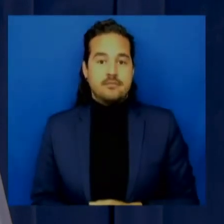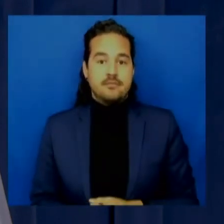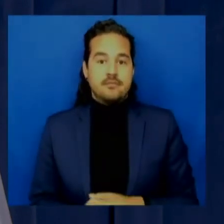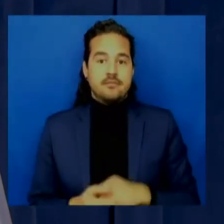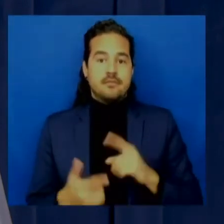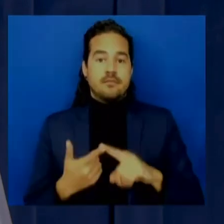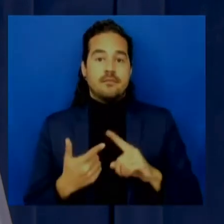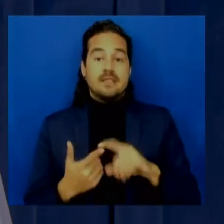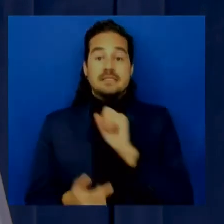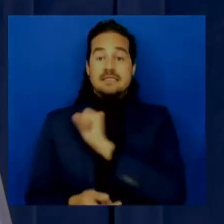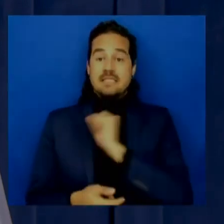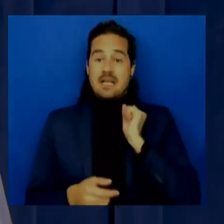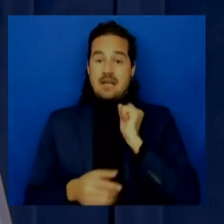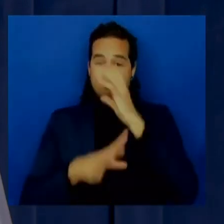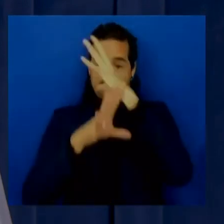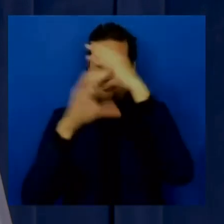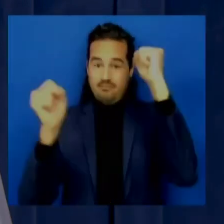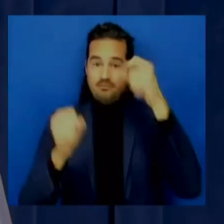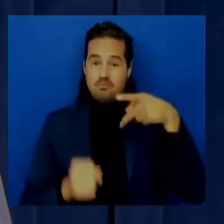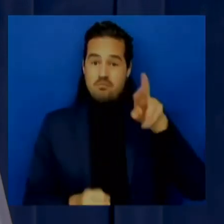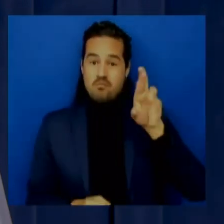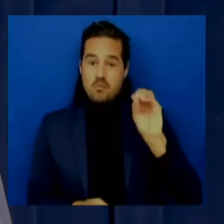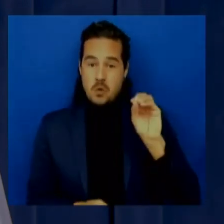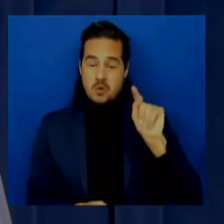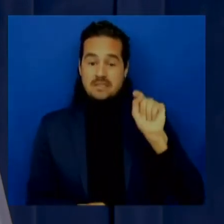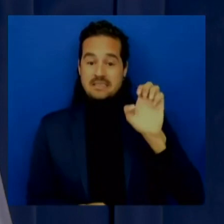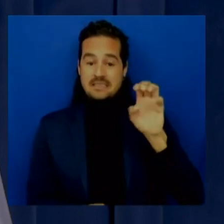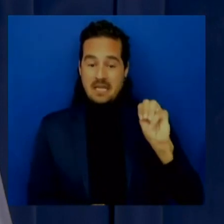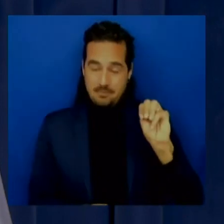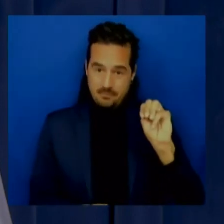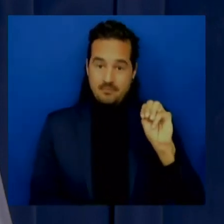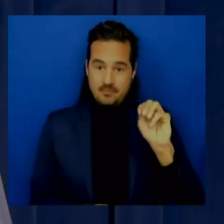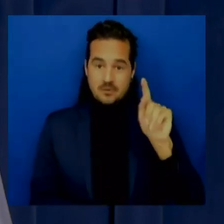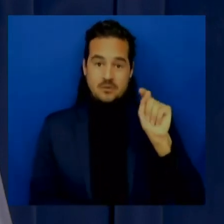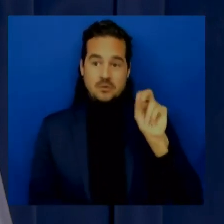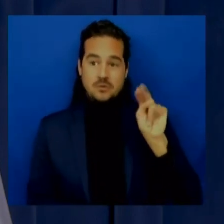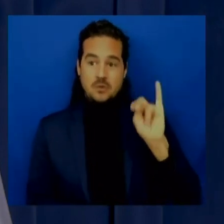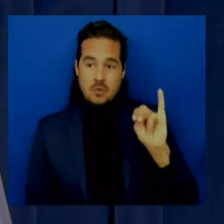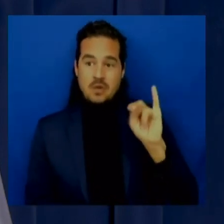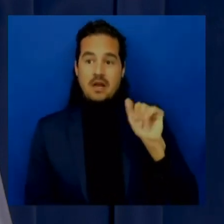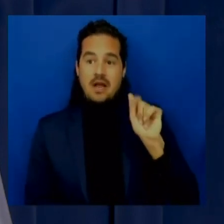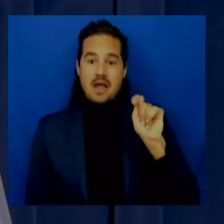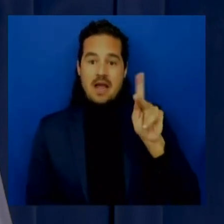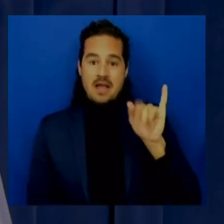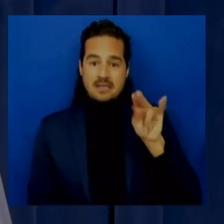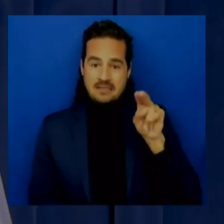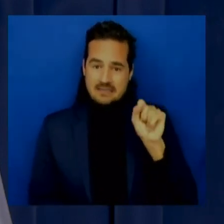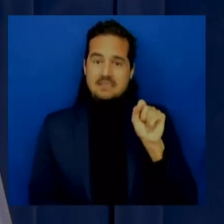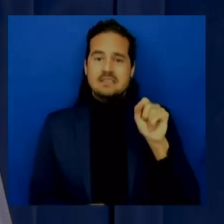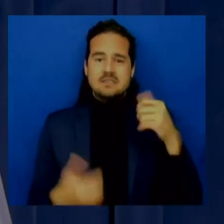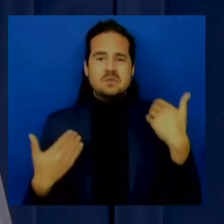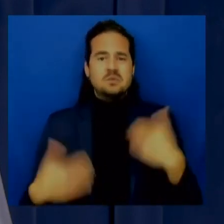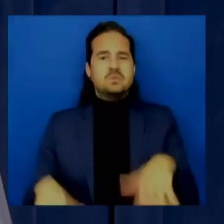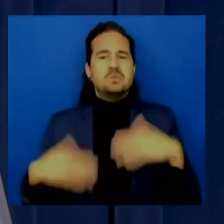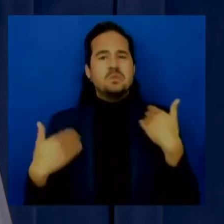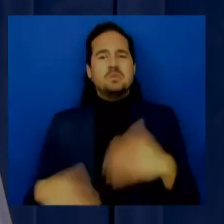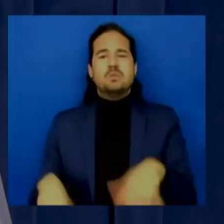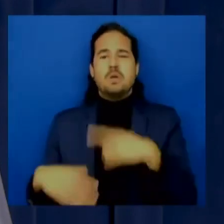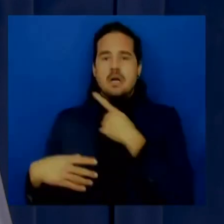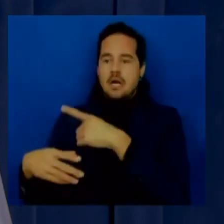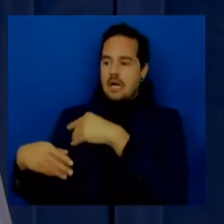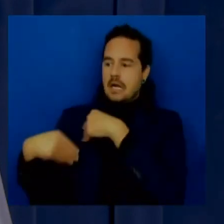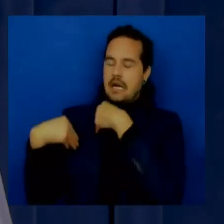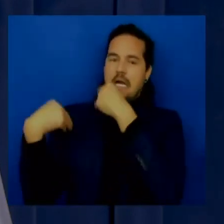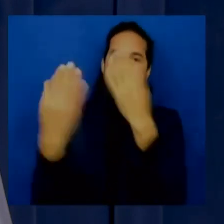the capacity to deliver on a big, big thing in a time that's very constrained and